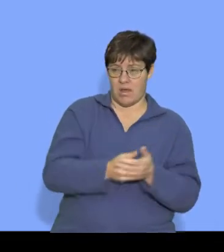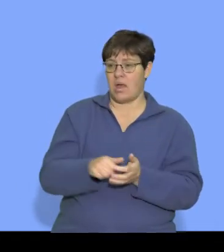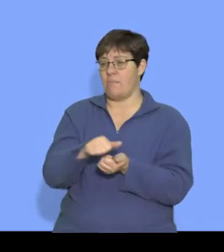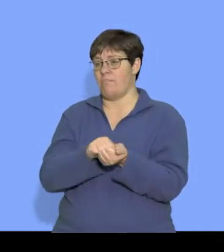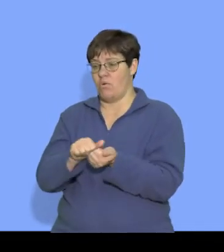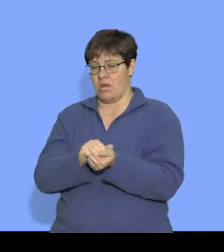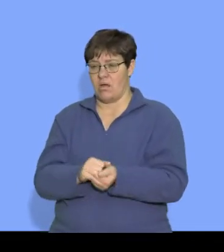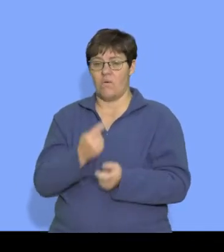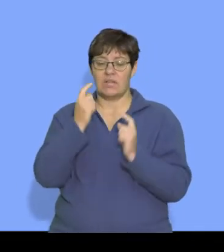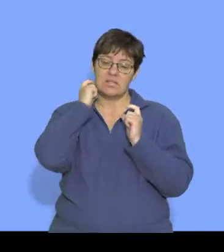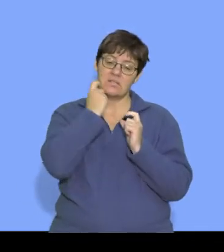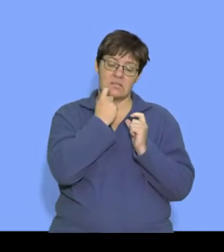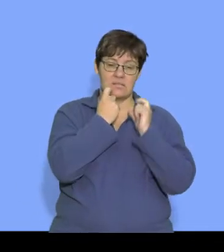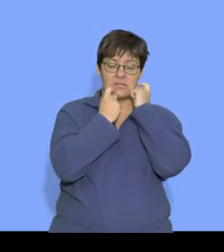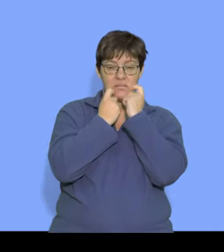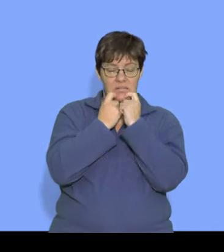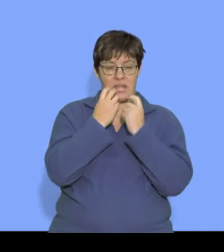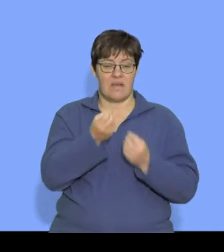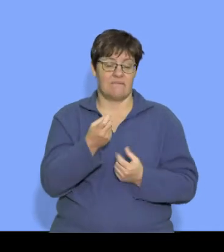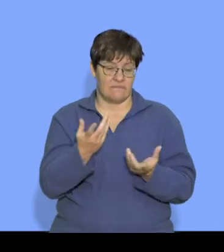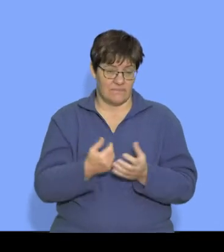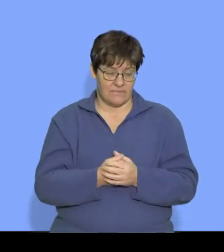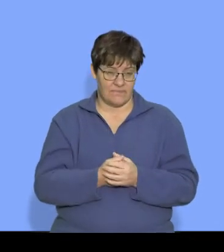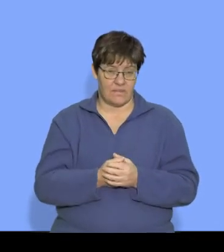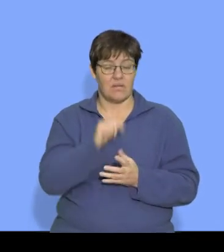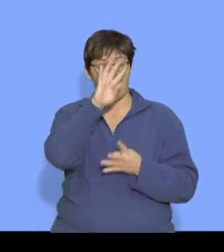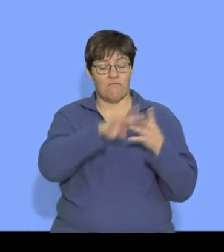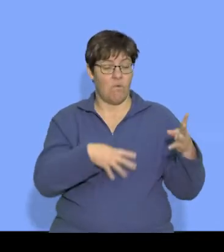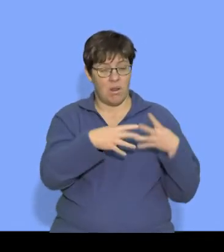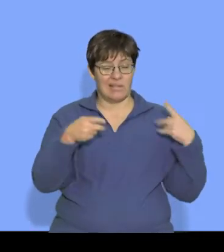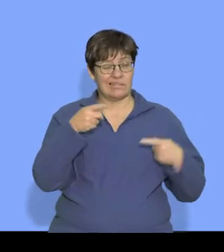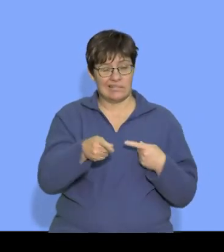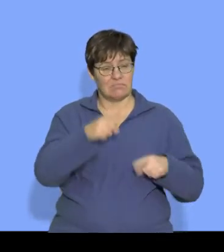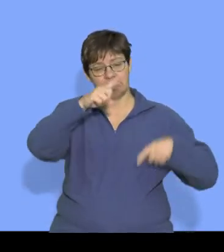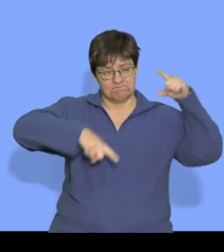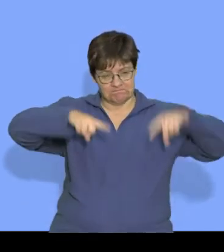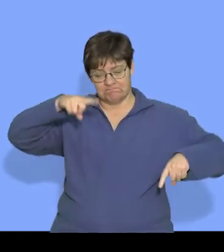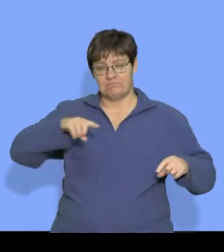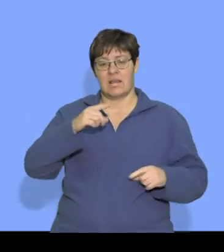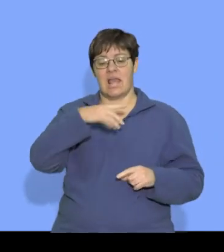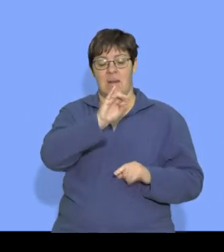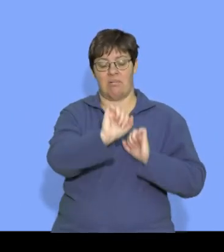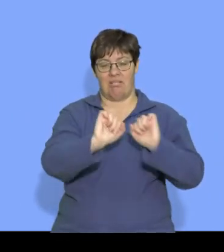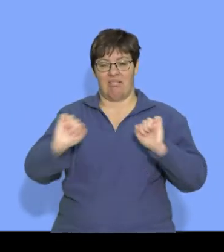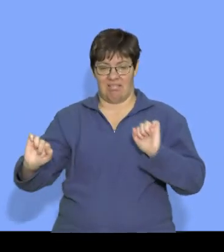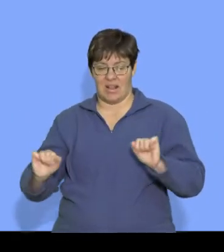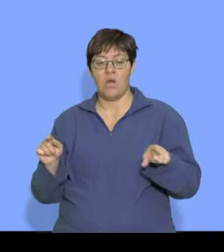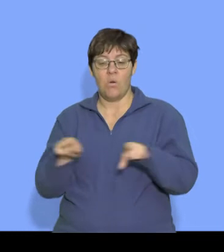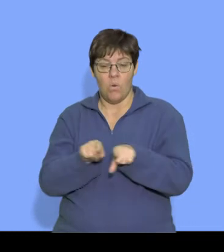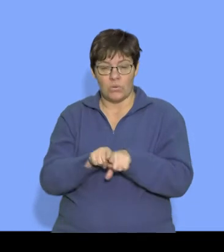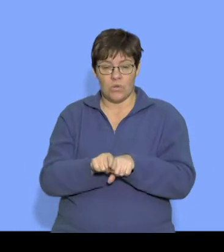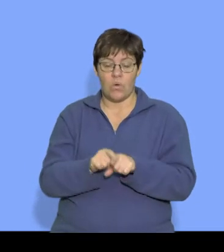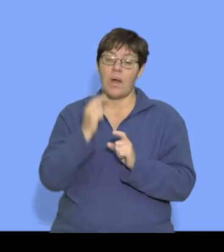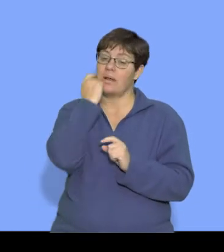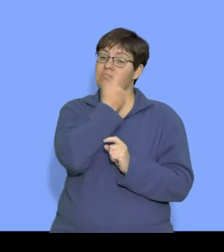molars in each half of the mouth. Dental formula vary between species and